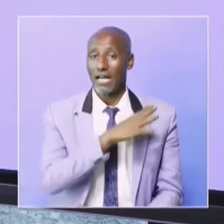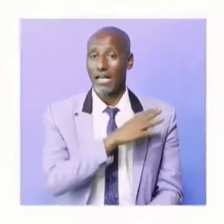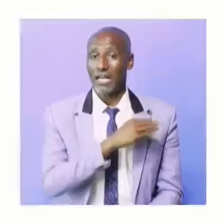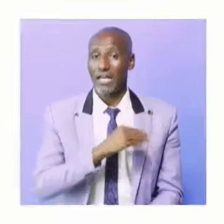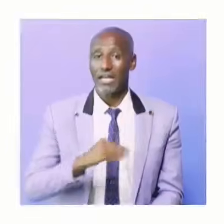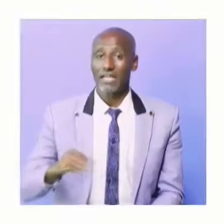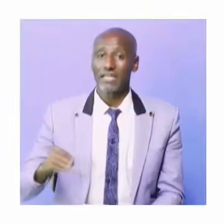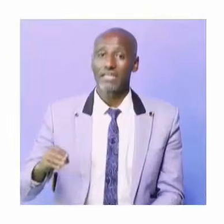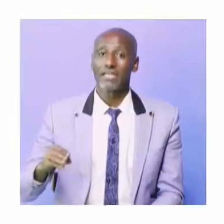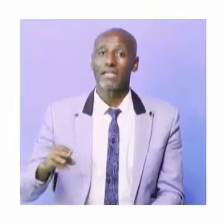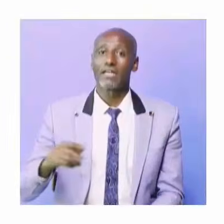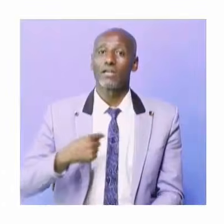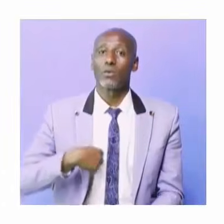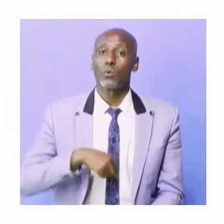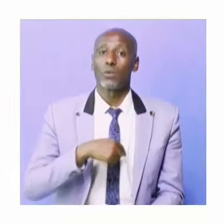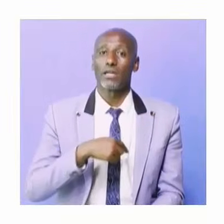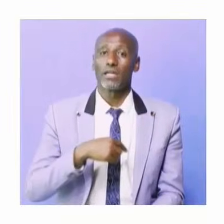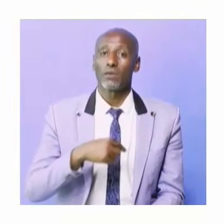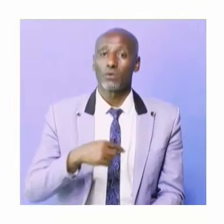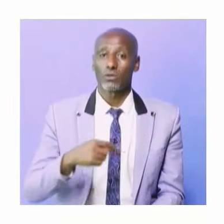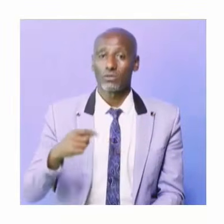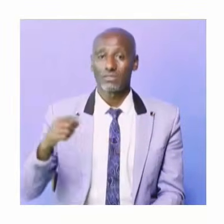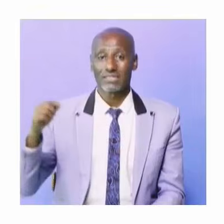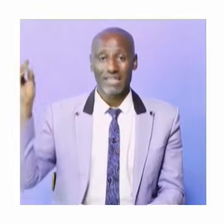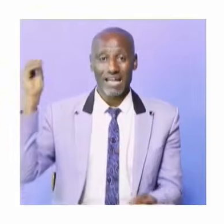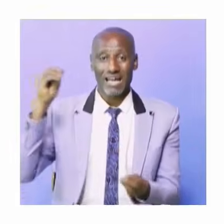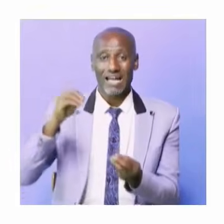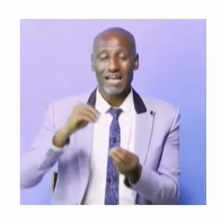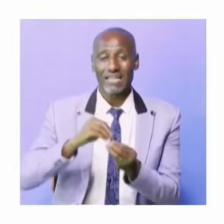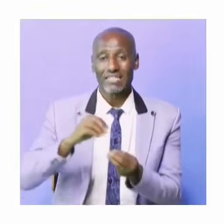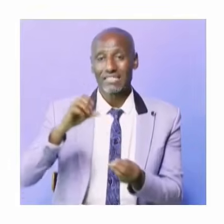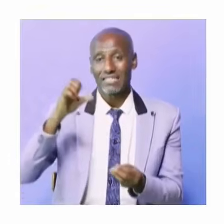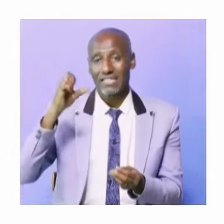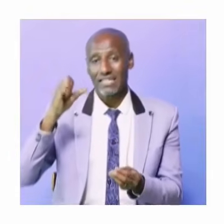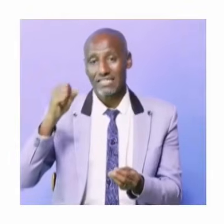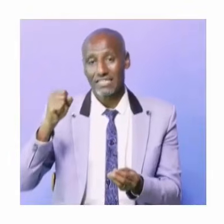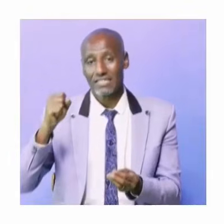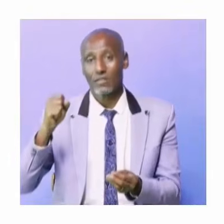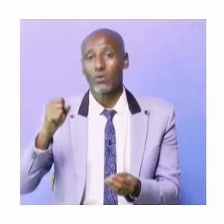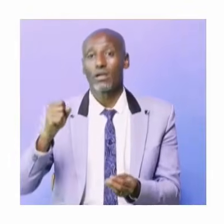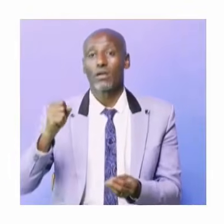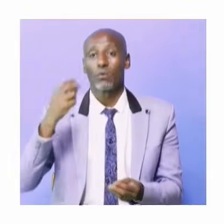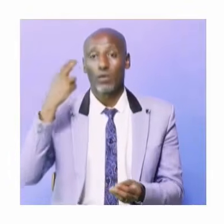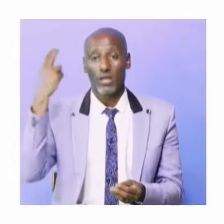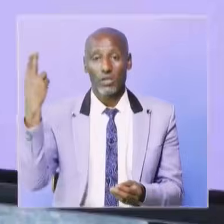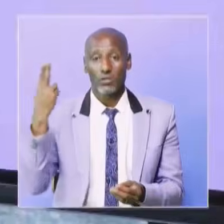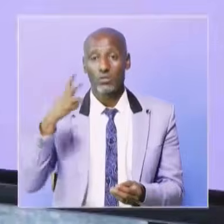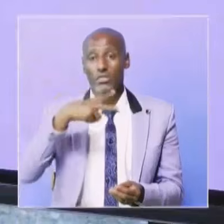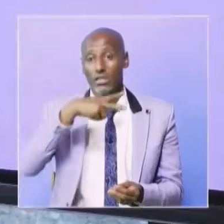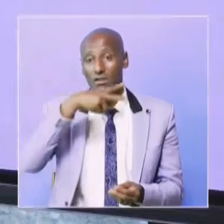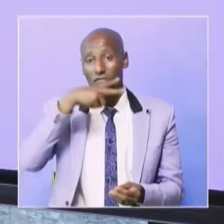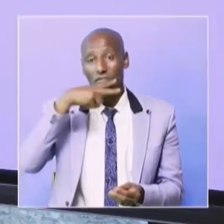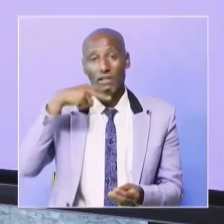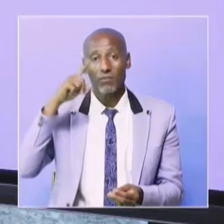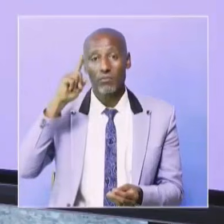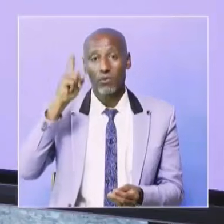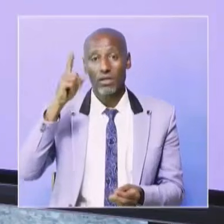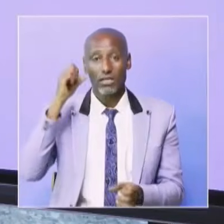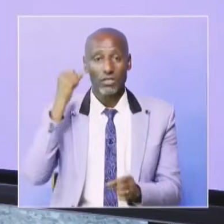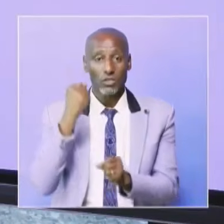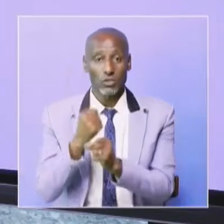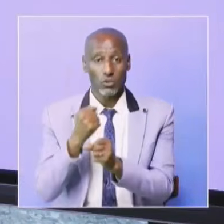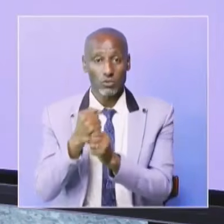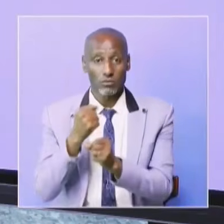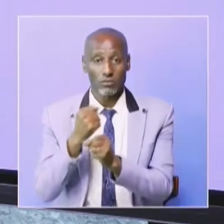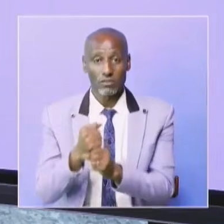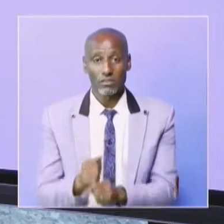we don't need to add any S. So we simply use verb 1, do, okay? But